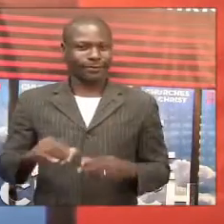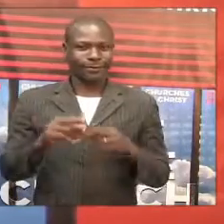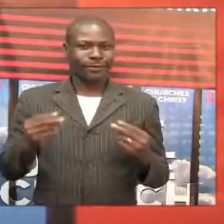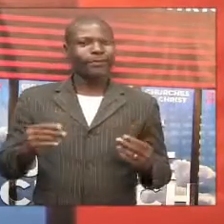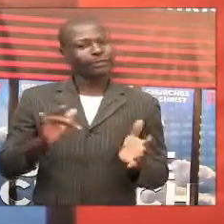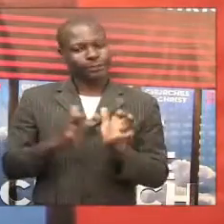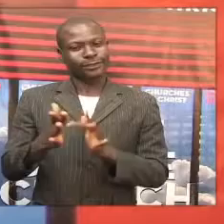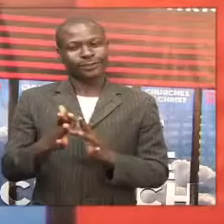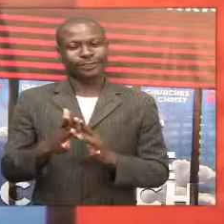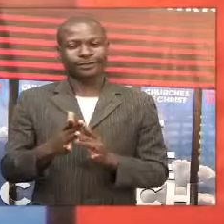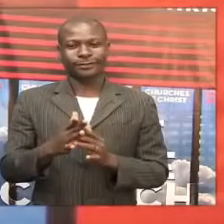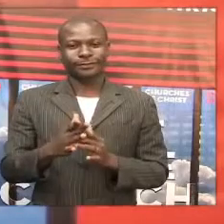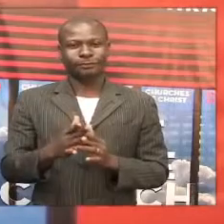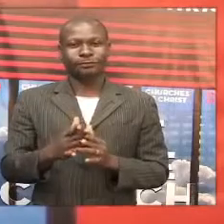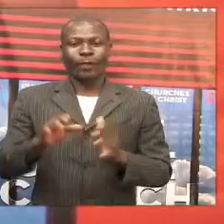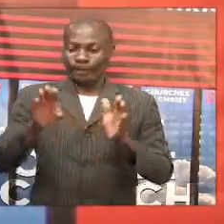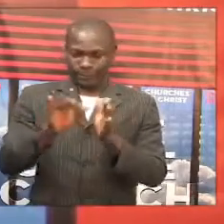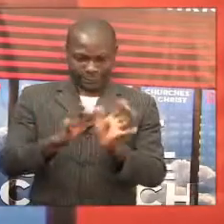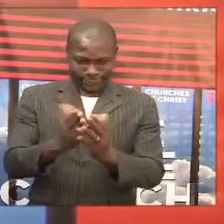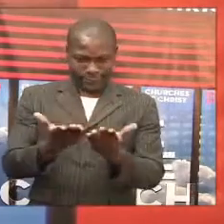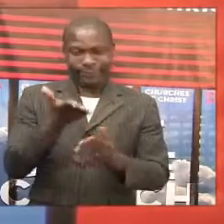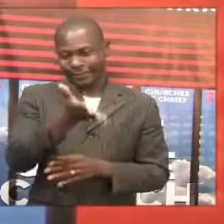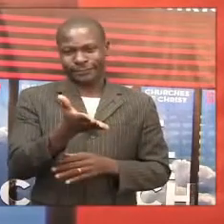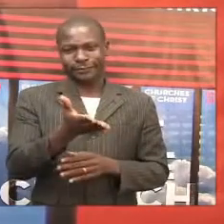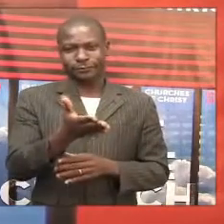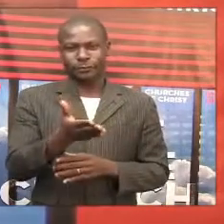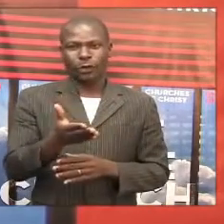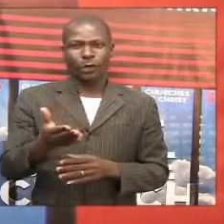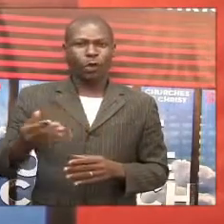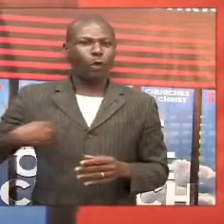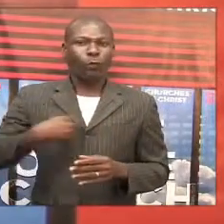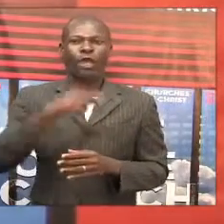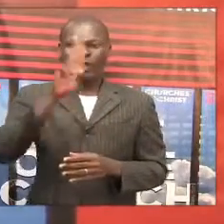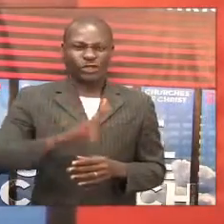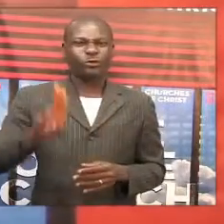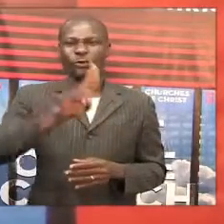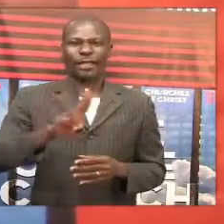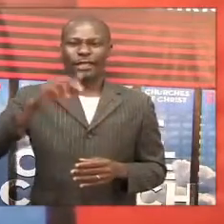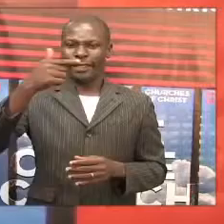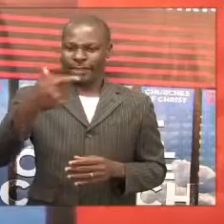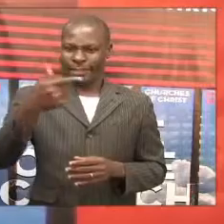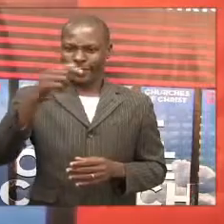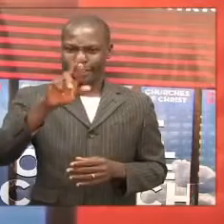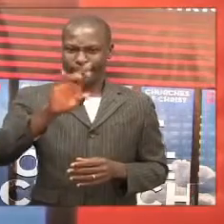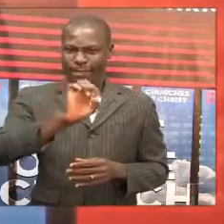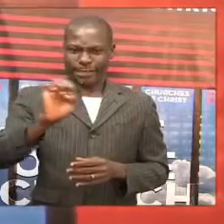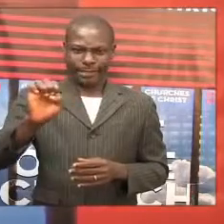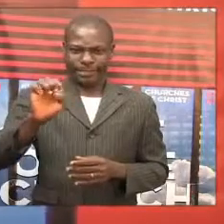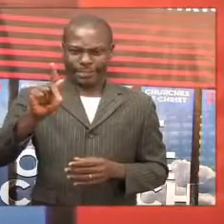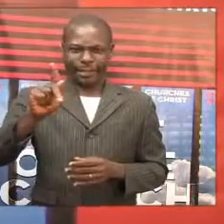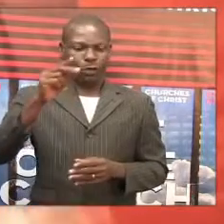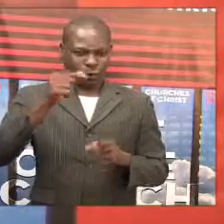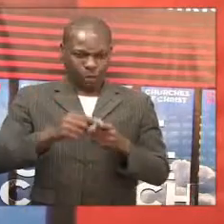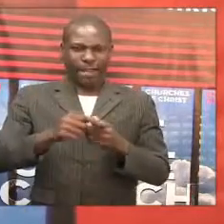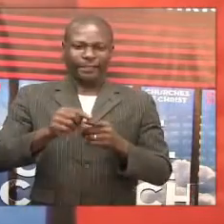you mean? Bible no da hono. Ya the Greek kasa. And ya the actual. And ya translate.